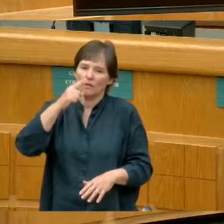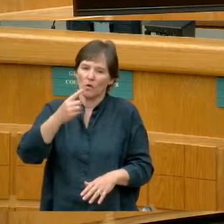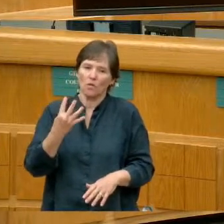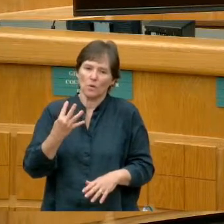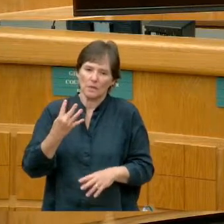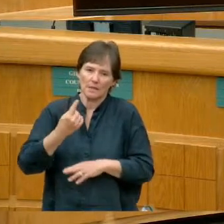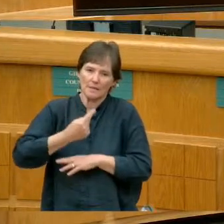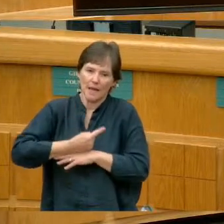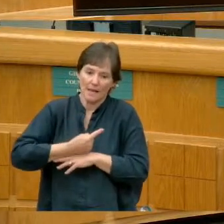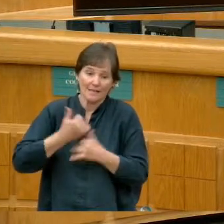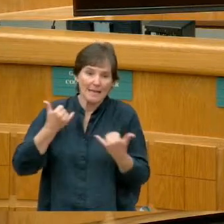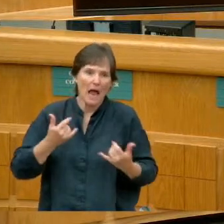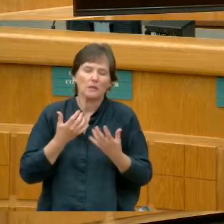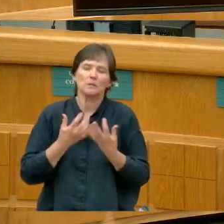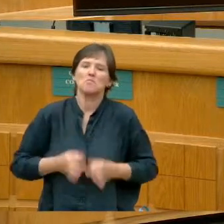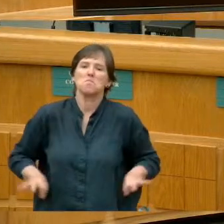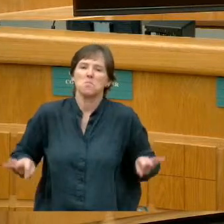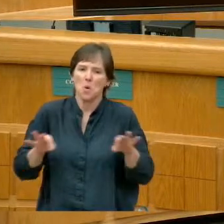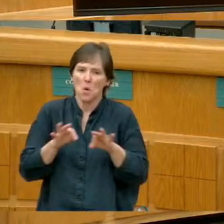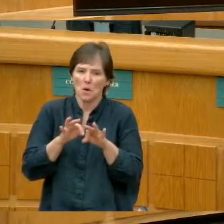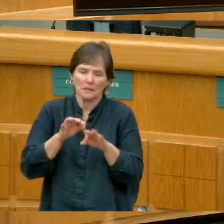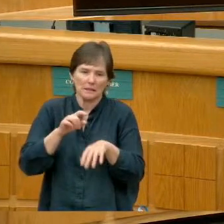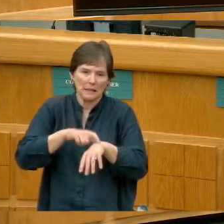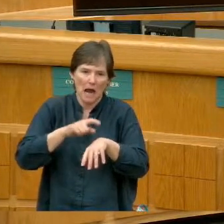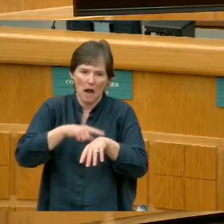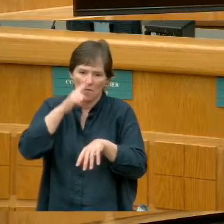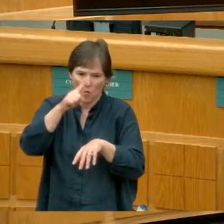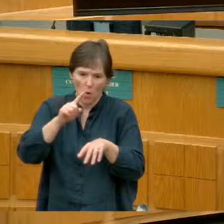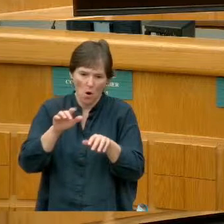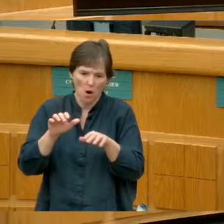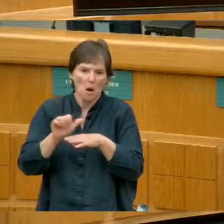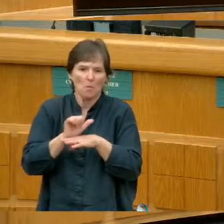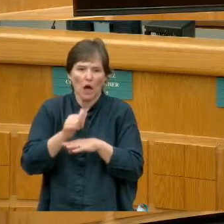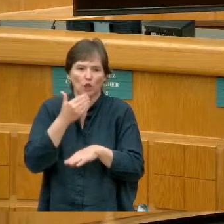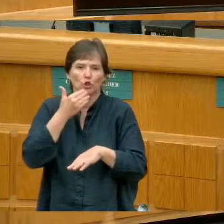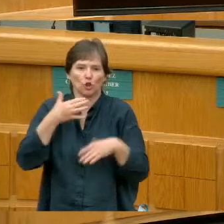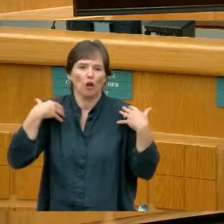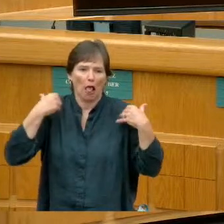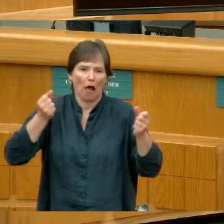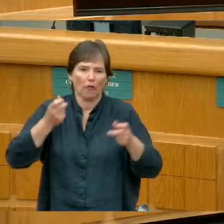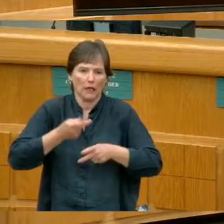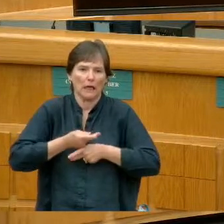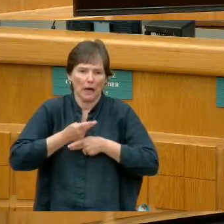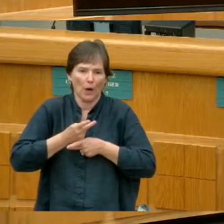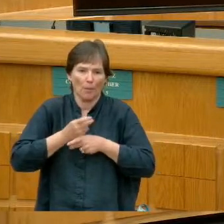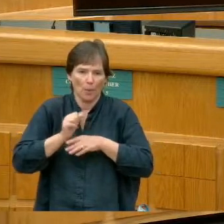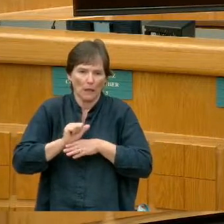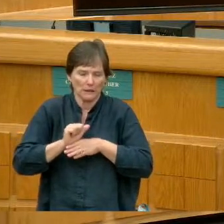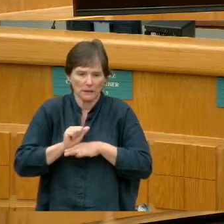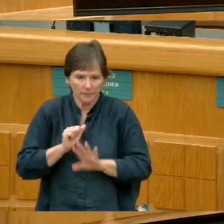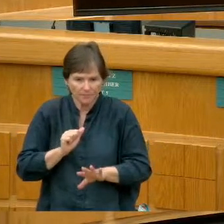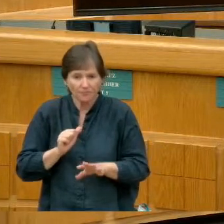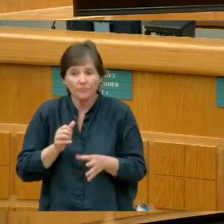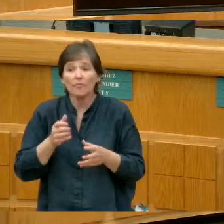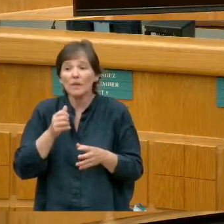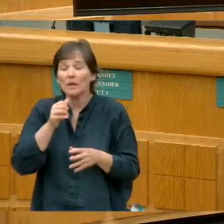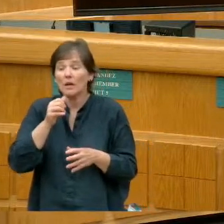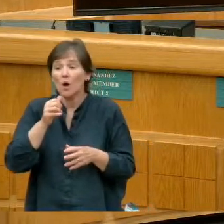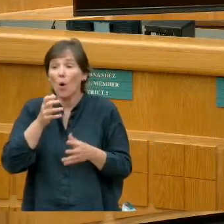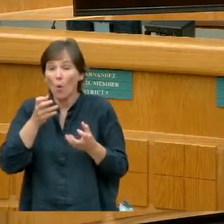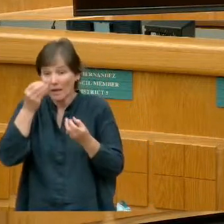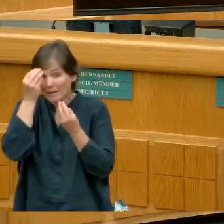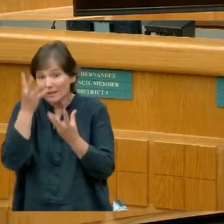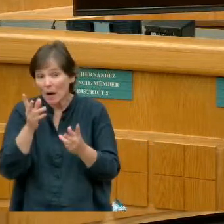choices. Today we did have a drive-through, as City Manager Zanoni mentioned. I wanted to tell everybody that we actually